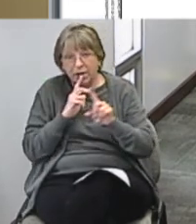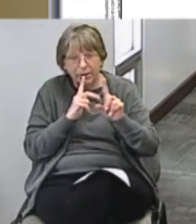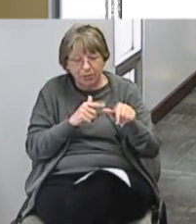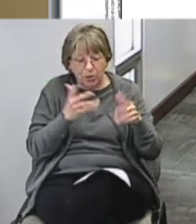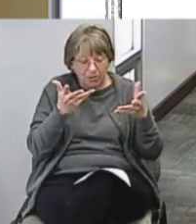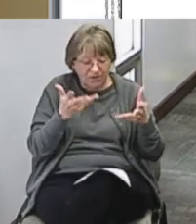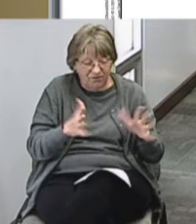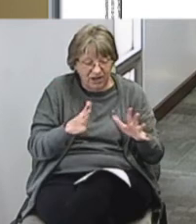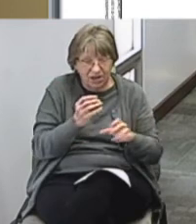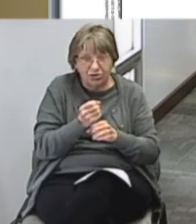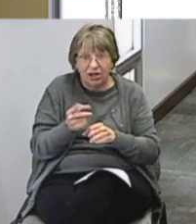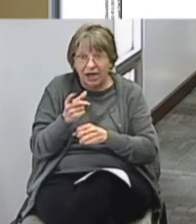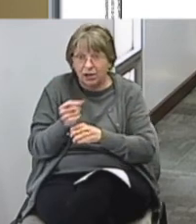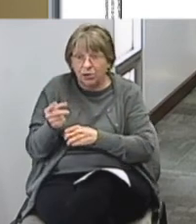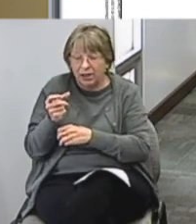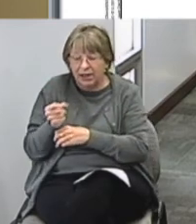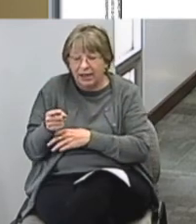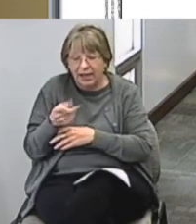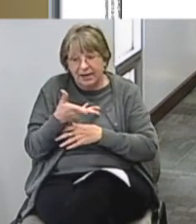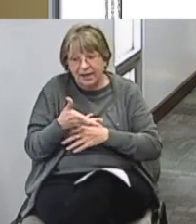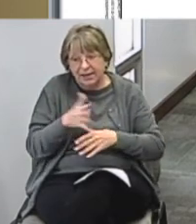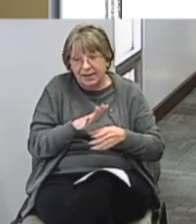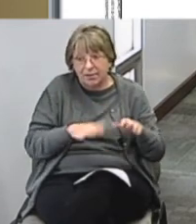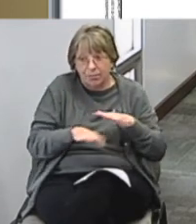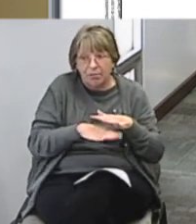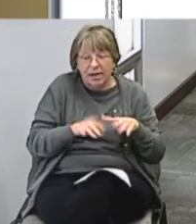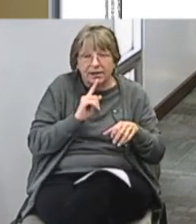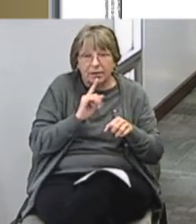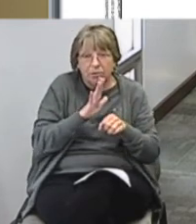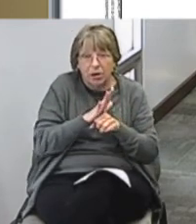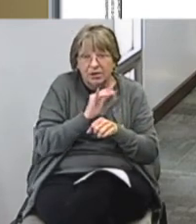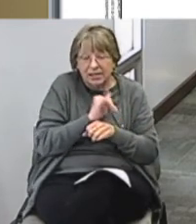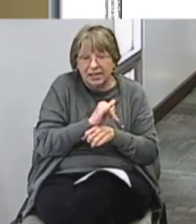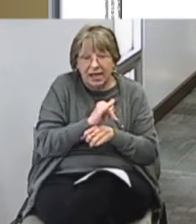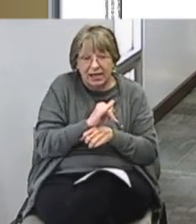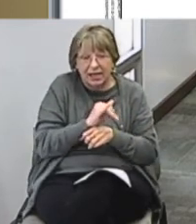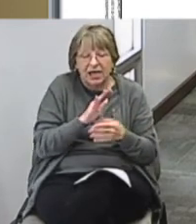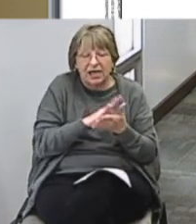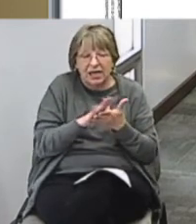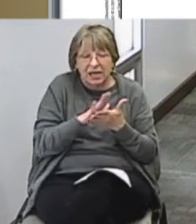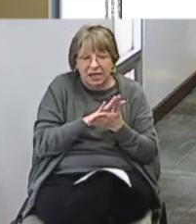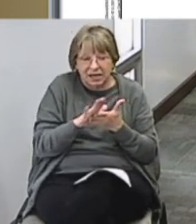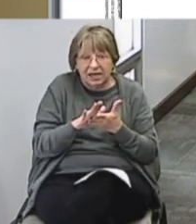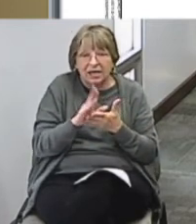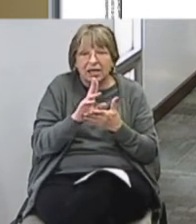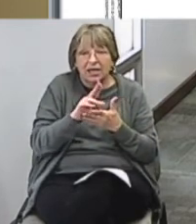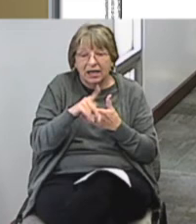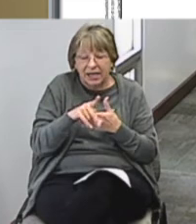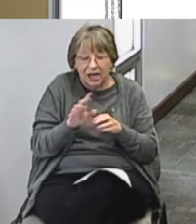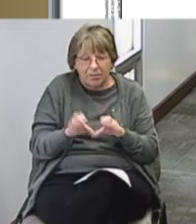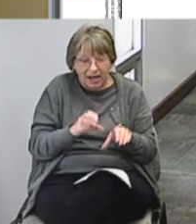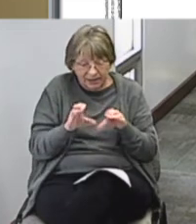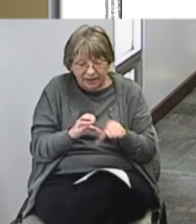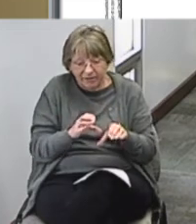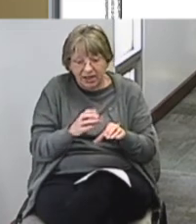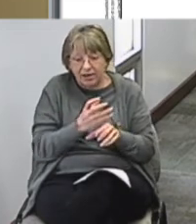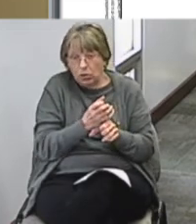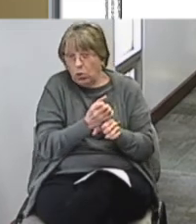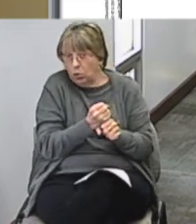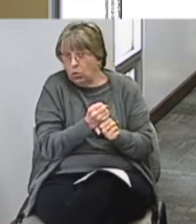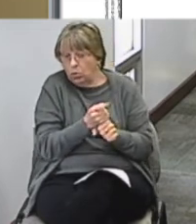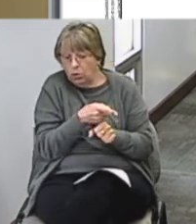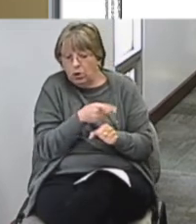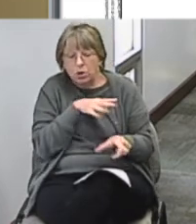year. And this is basically ensuring that the remedial activities are containing the pollution